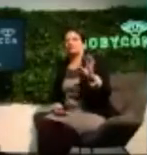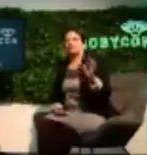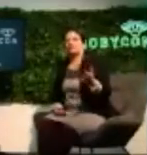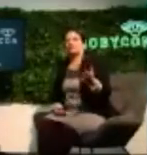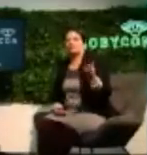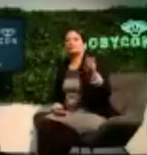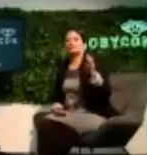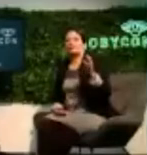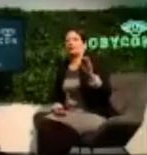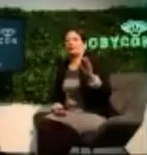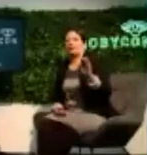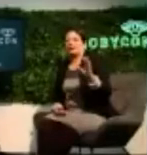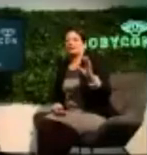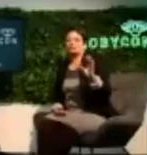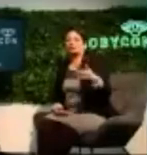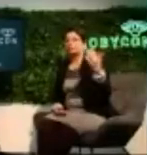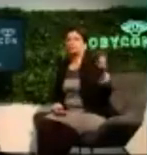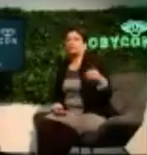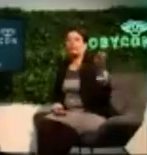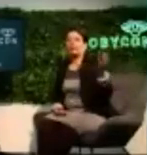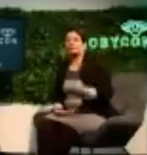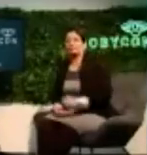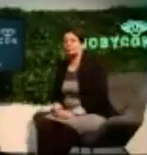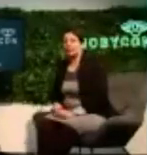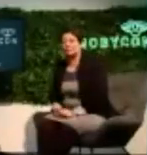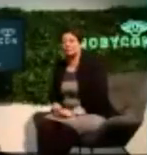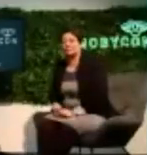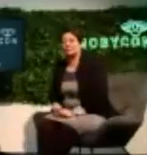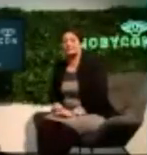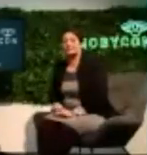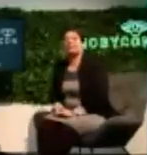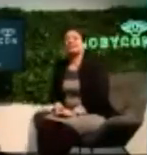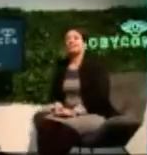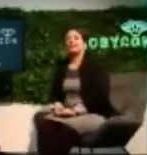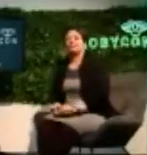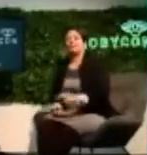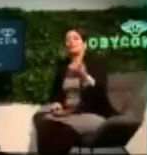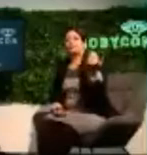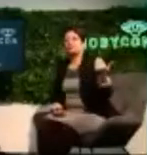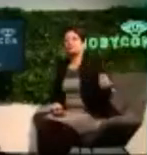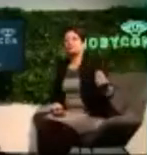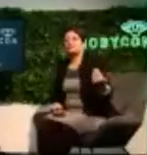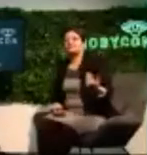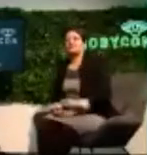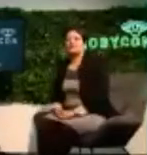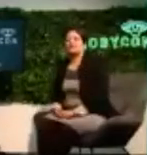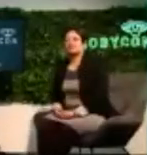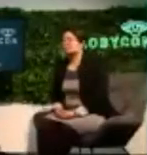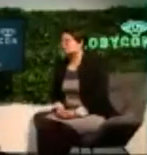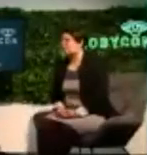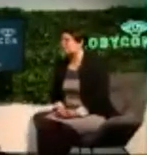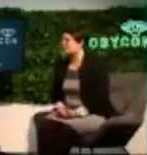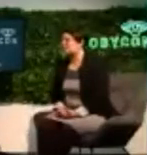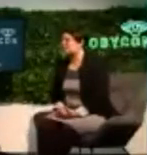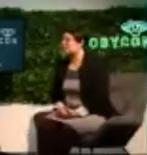but there's lots of students and professors and grad students, PhD, and they're all using this direct connection